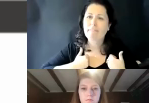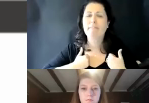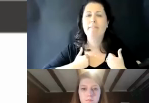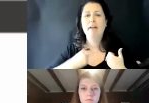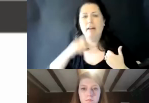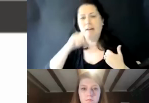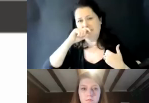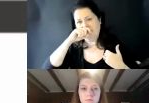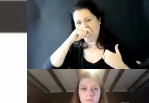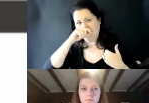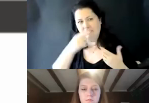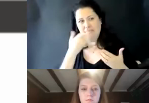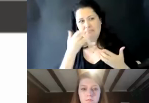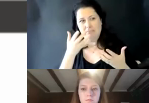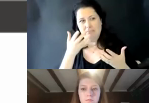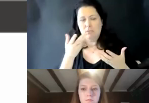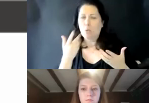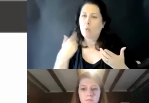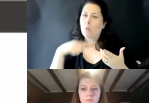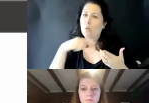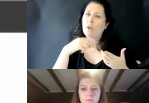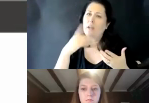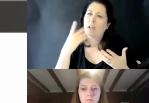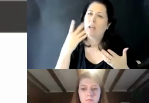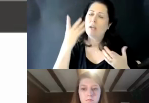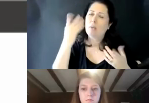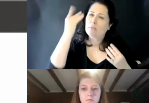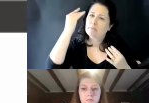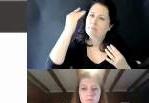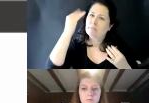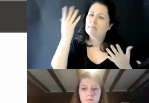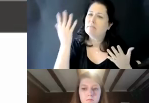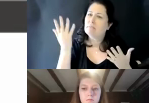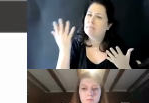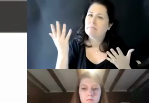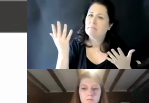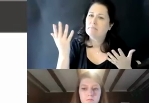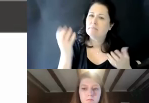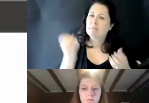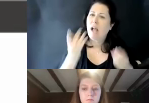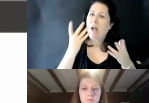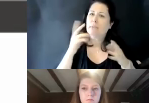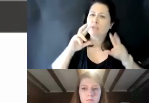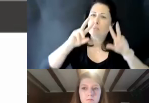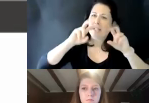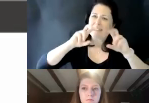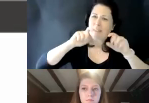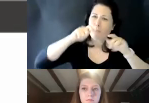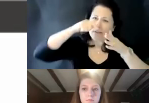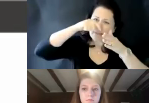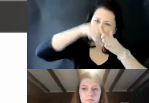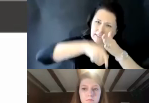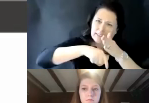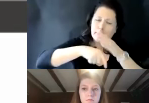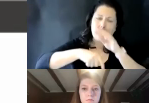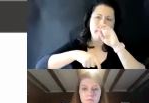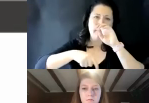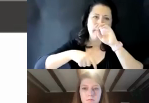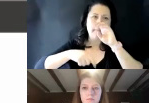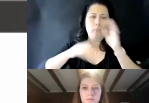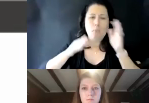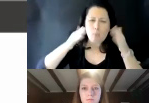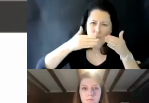shore. But we were wondering to what degree we should be assessing them even in more detail or with a greater